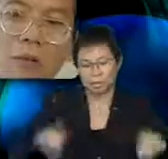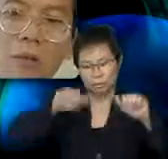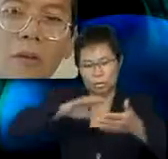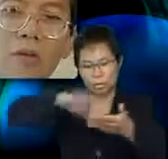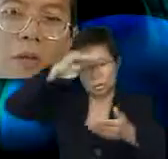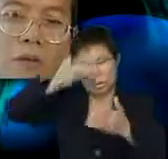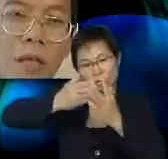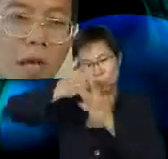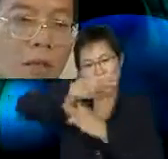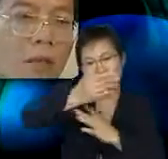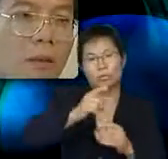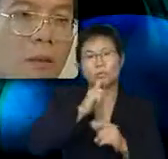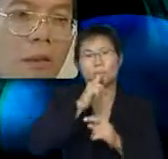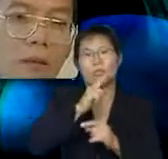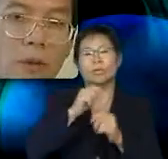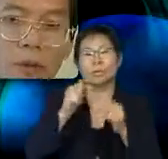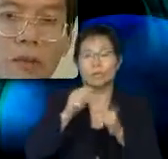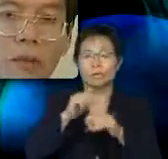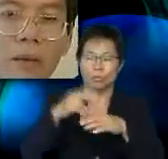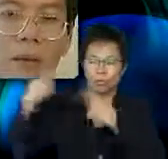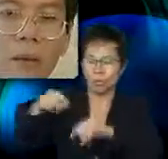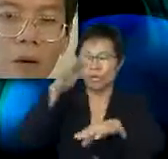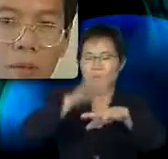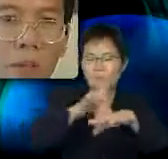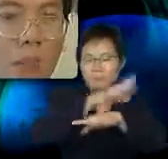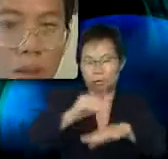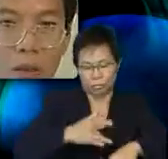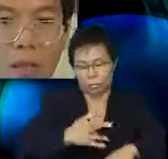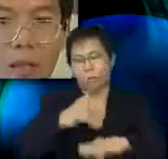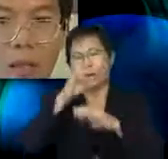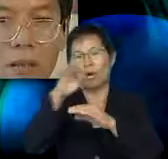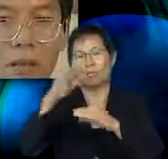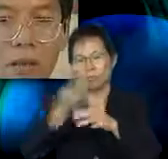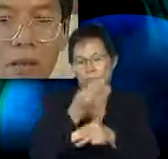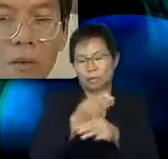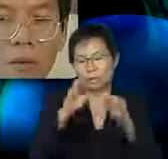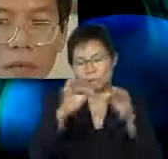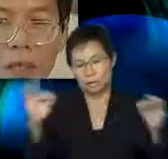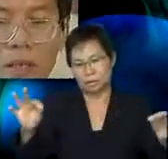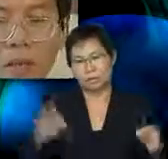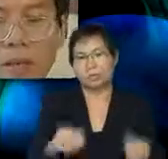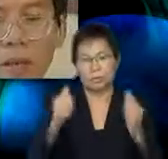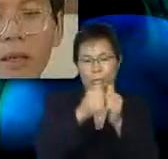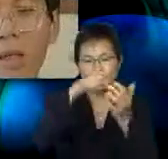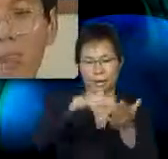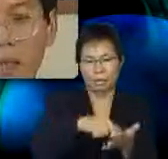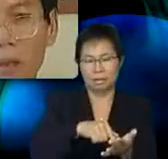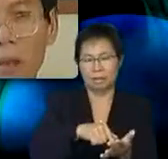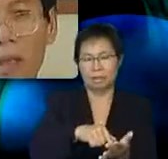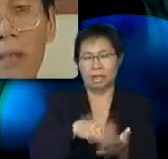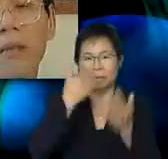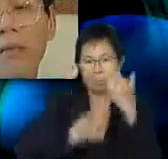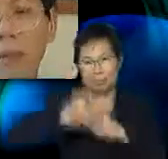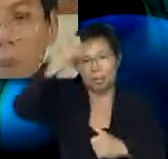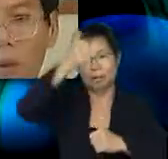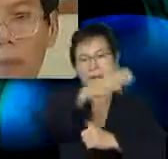through real touching and feeling of the mathematical sentence. With this, they have a better